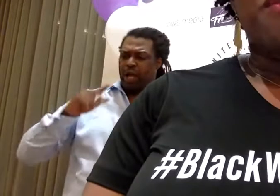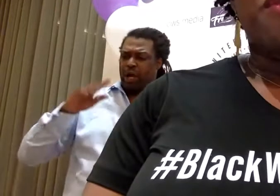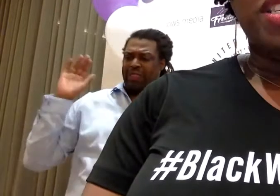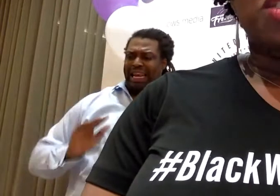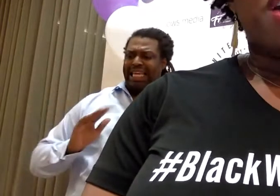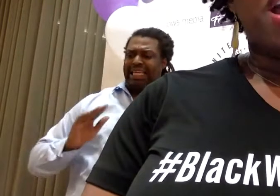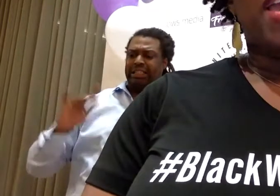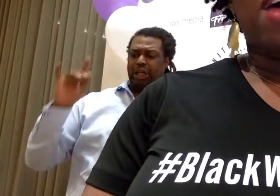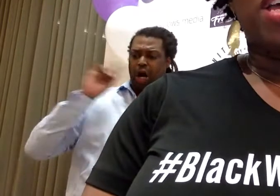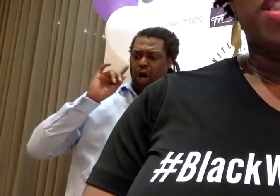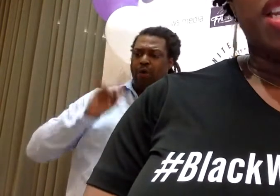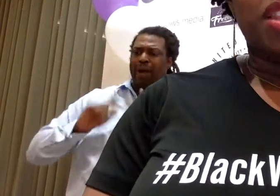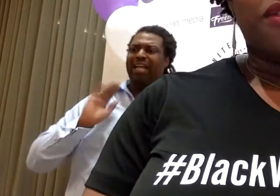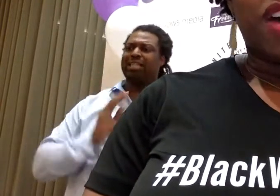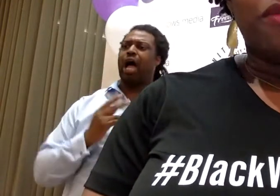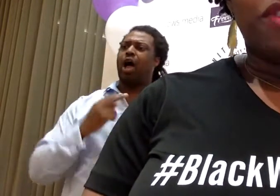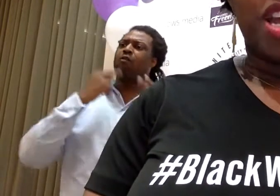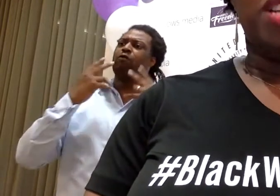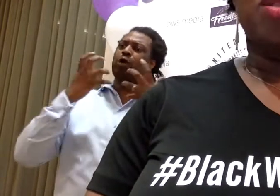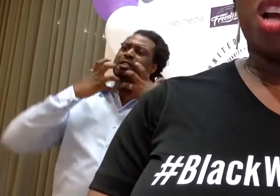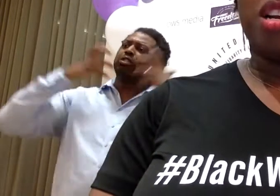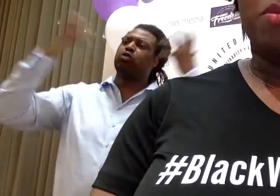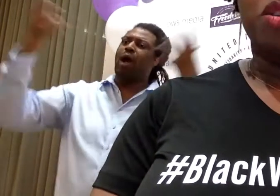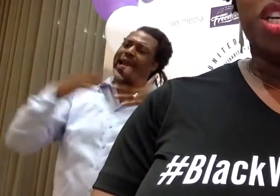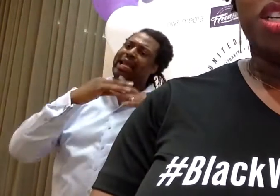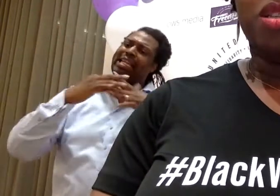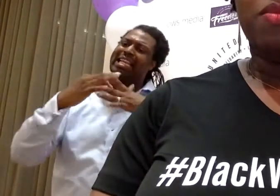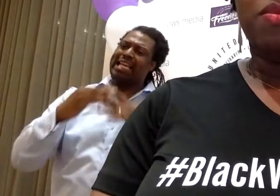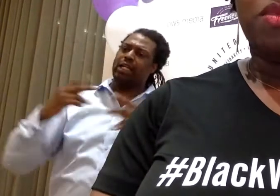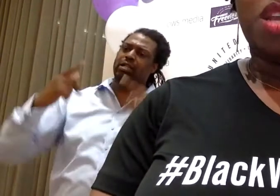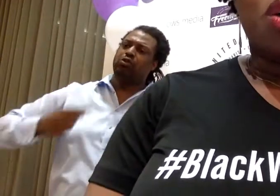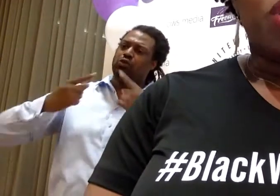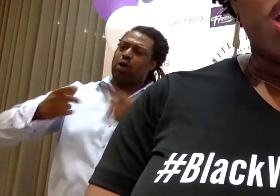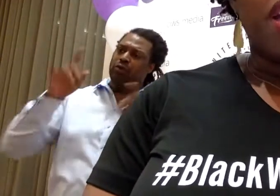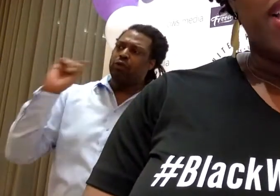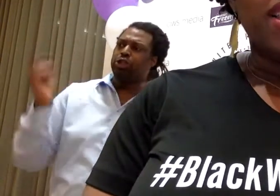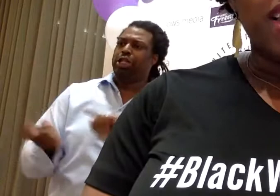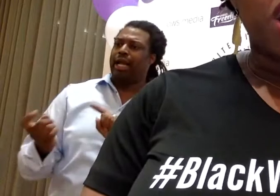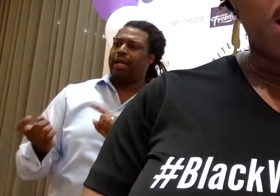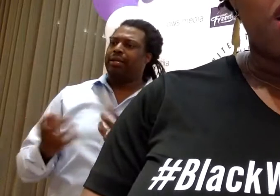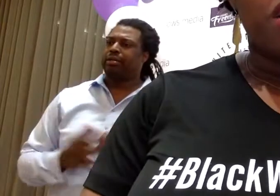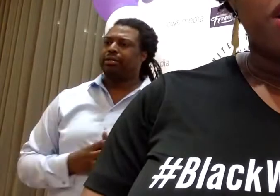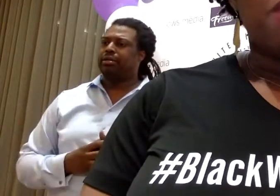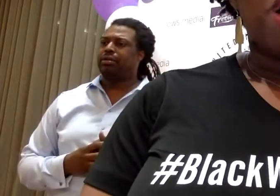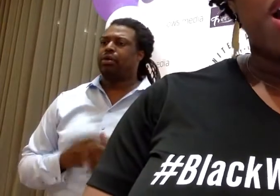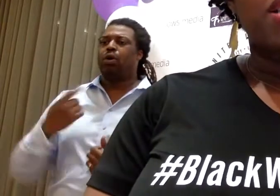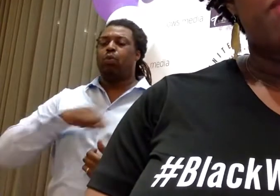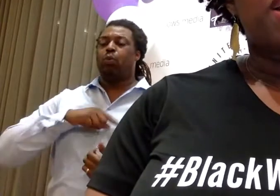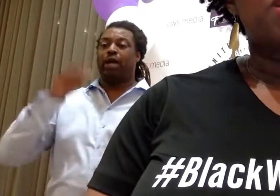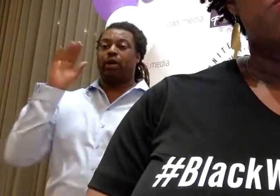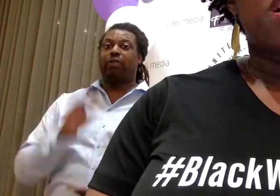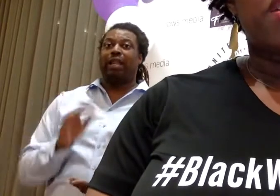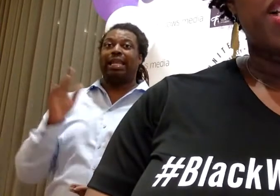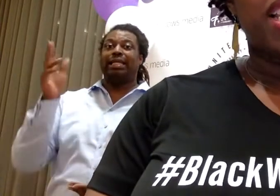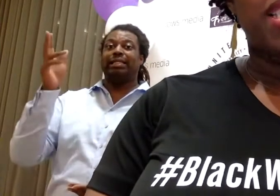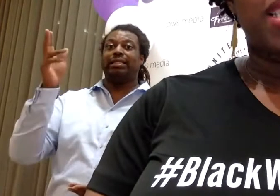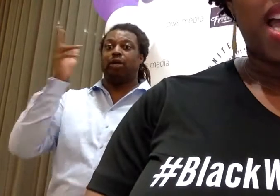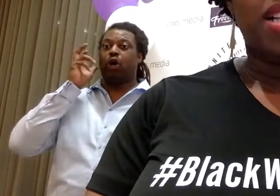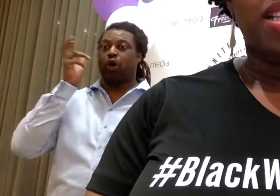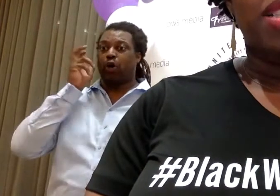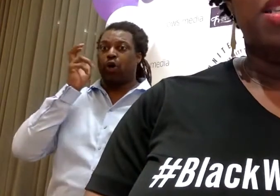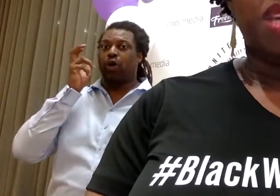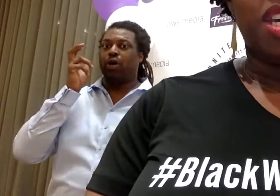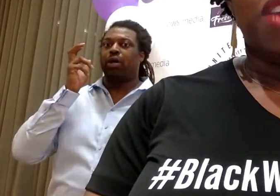it is our voices crying out and leading the fight for change in our communities? We are the least heard, partly because we are the